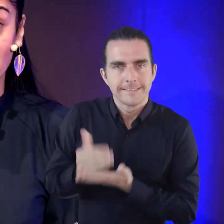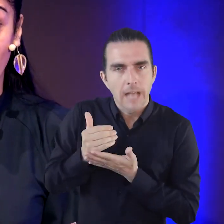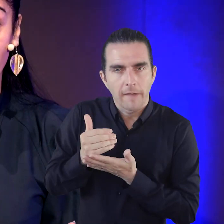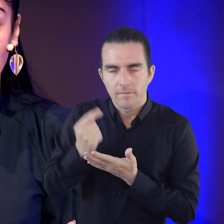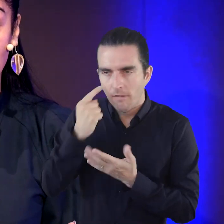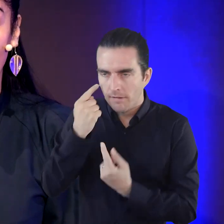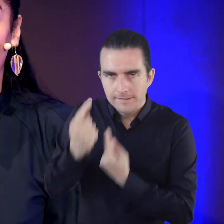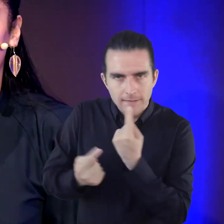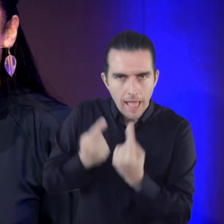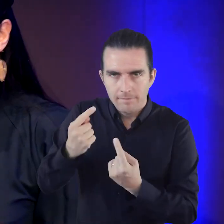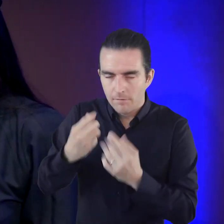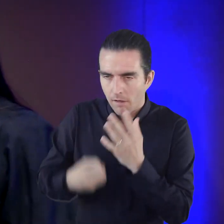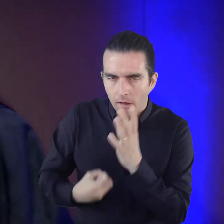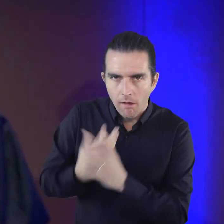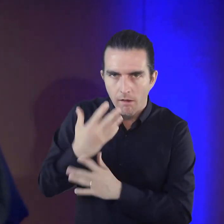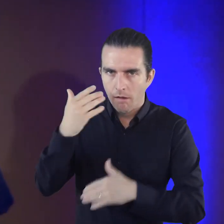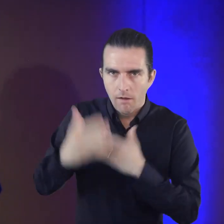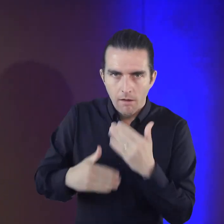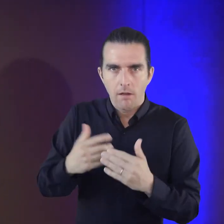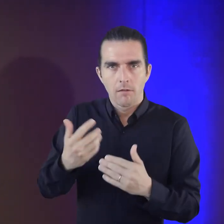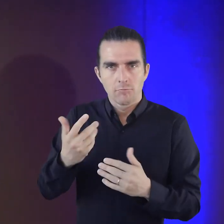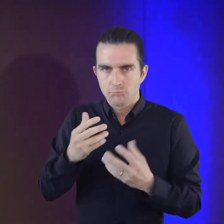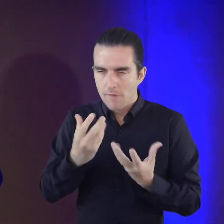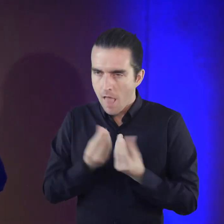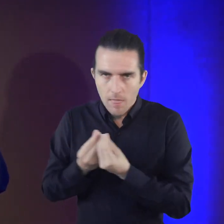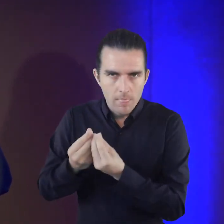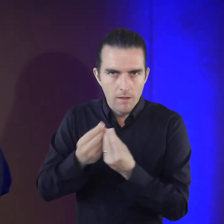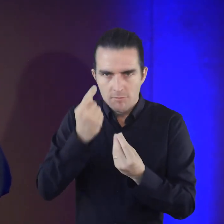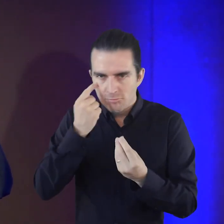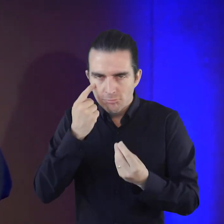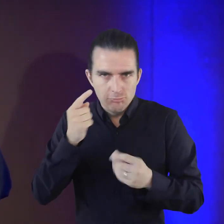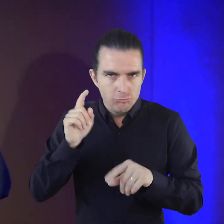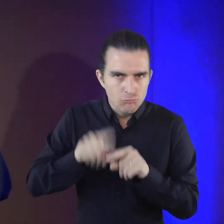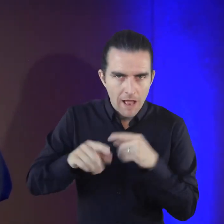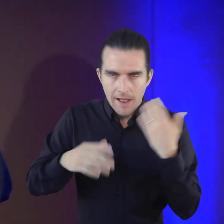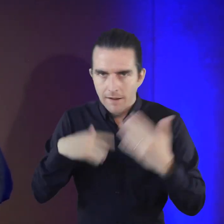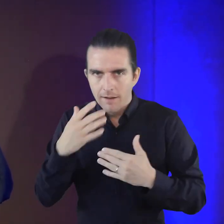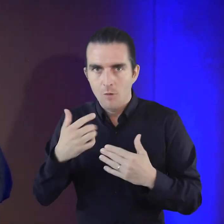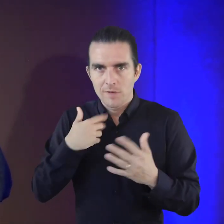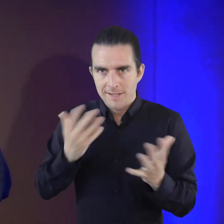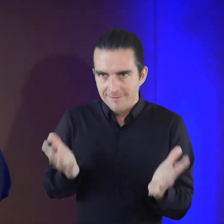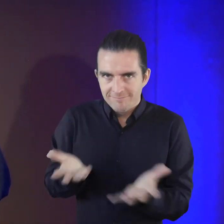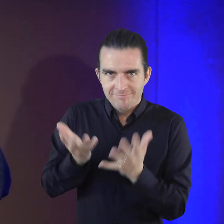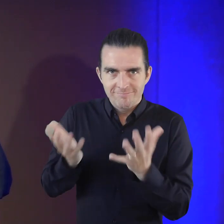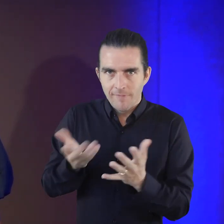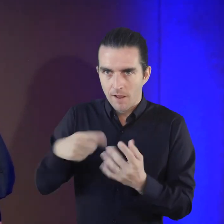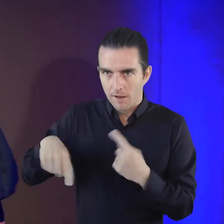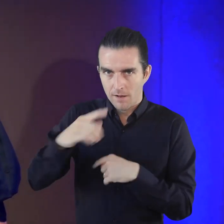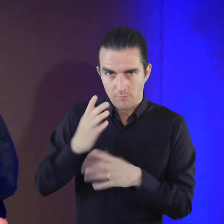co-designing their service. We celebrated their similarities and listened when they spoke.